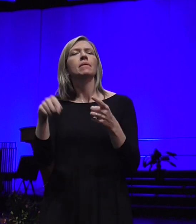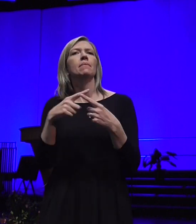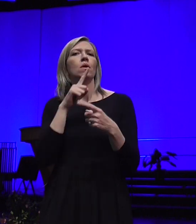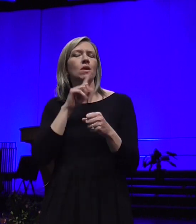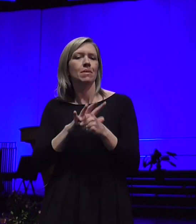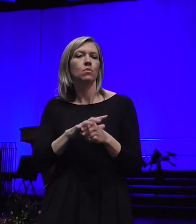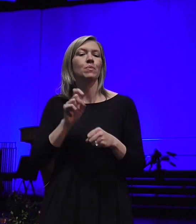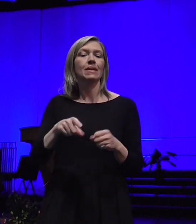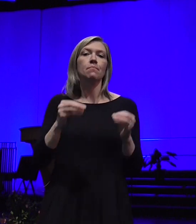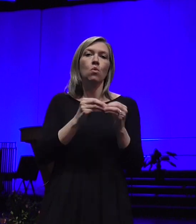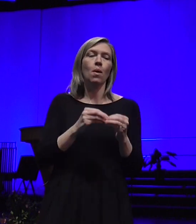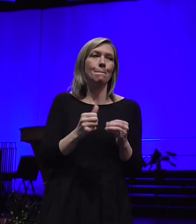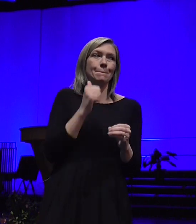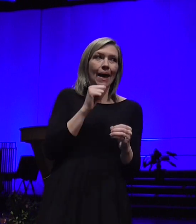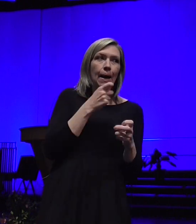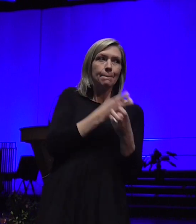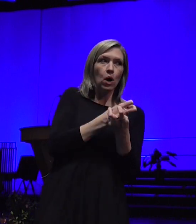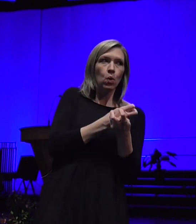backbone and less wishbone.